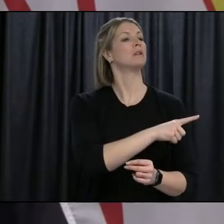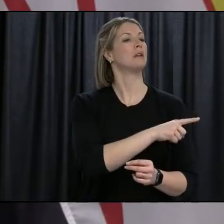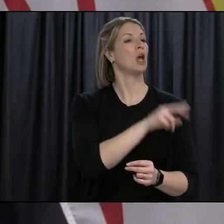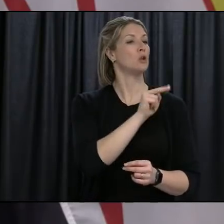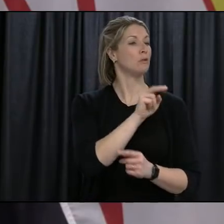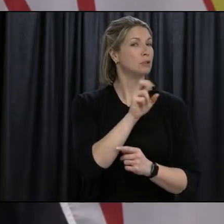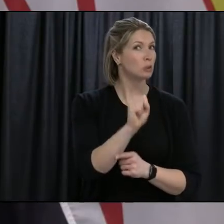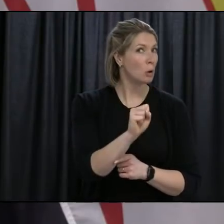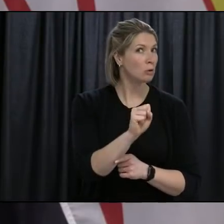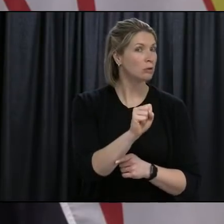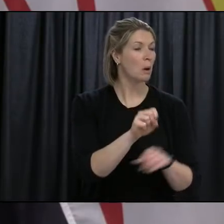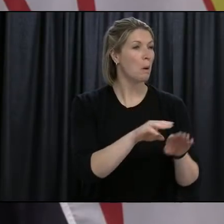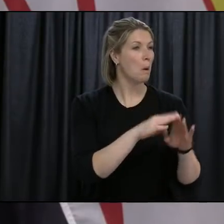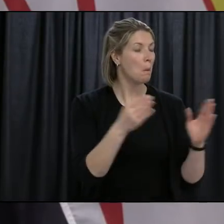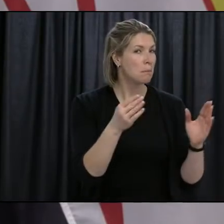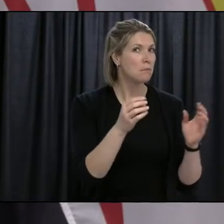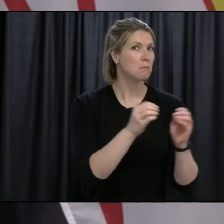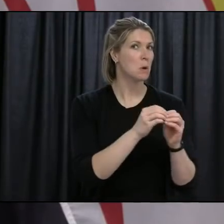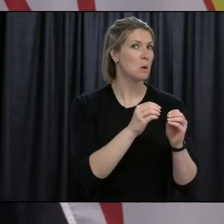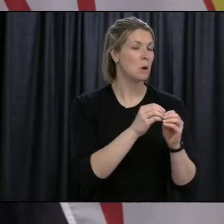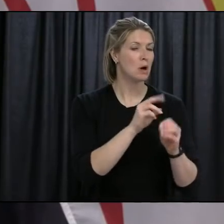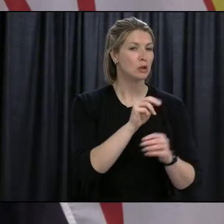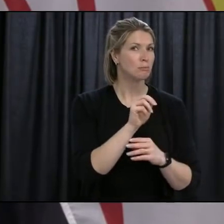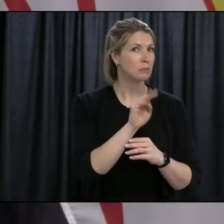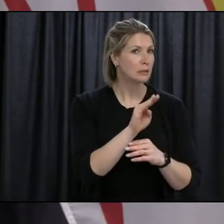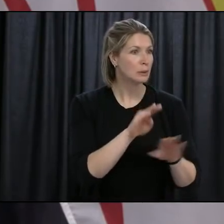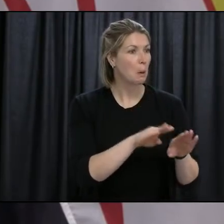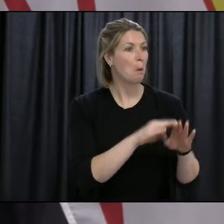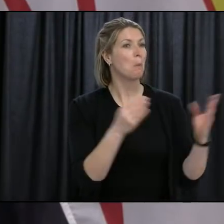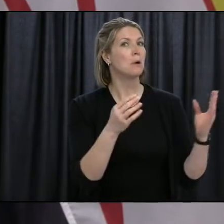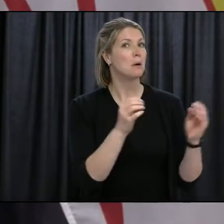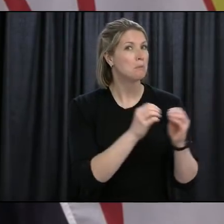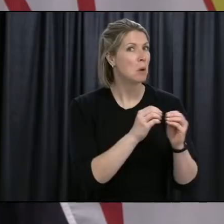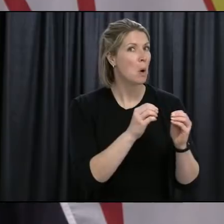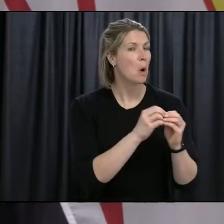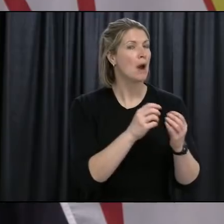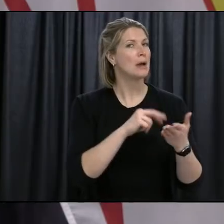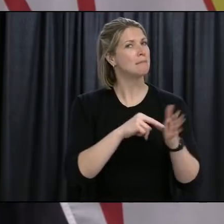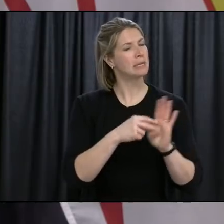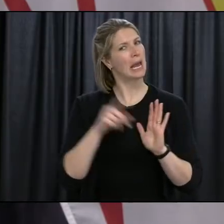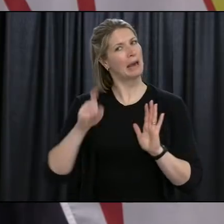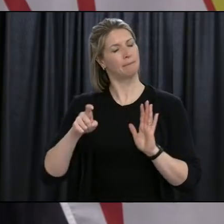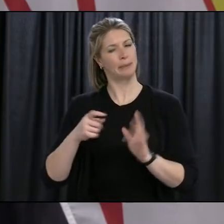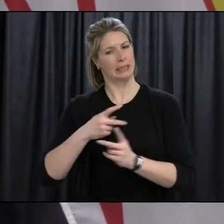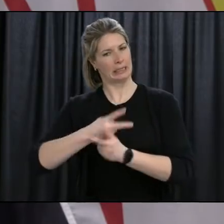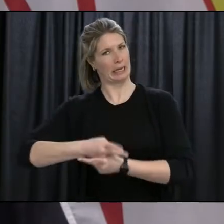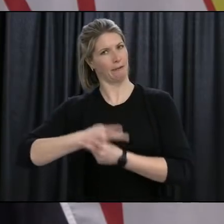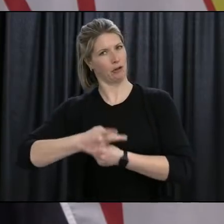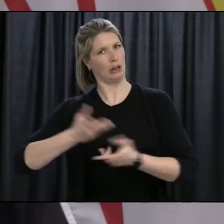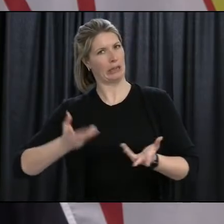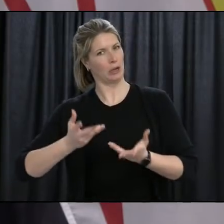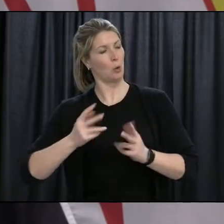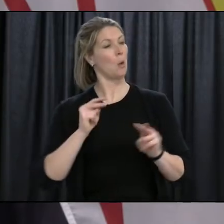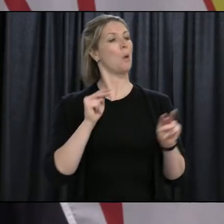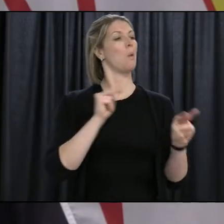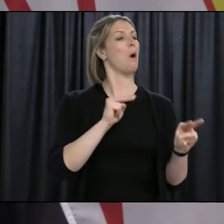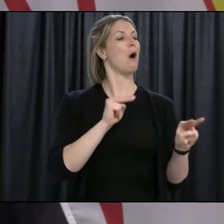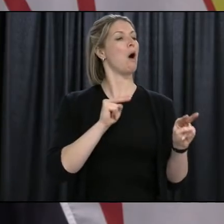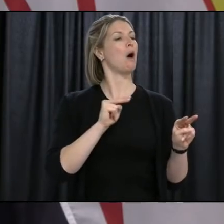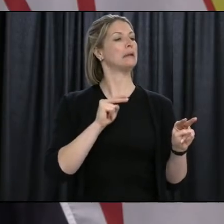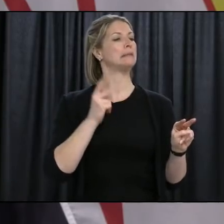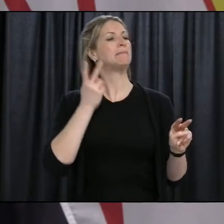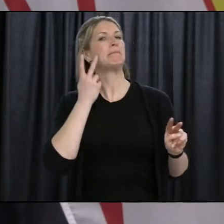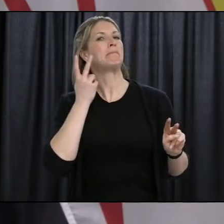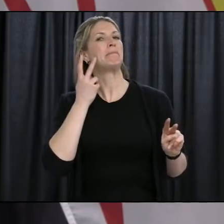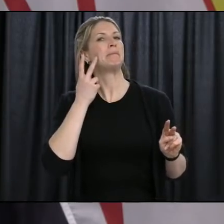that variant in the community. So we do have to be more cautious, and we hope to have a solution that works